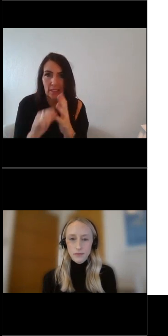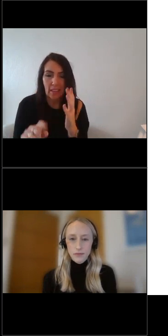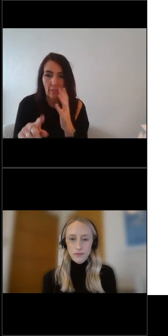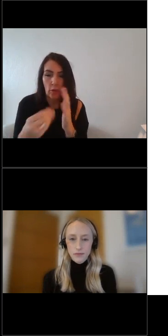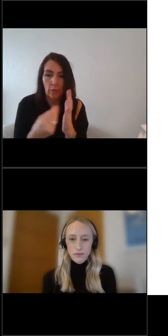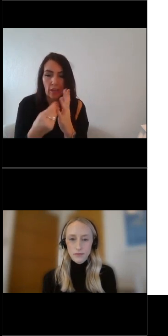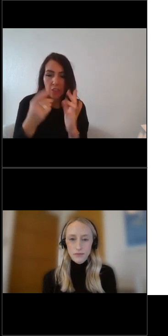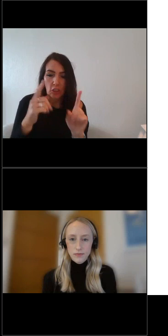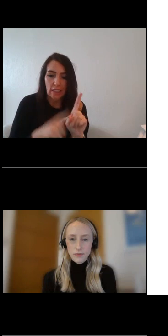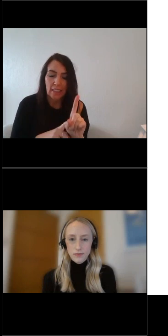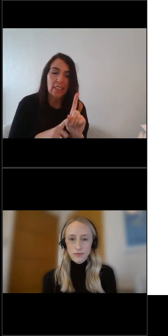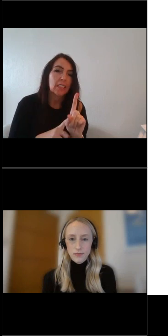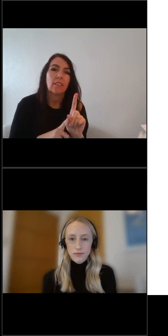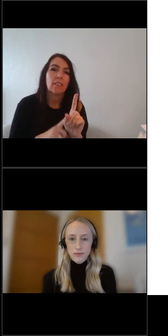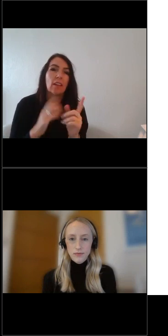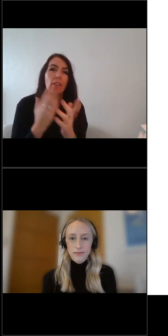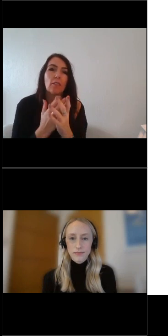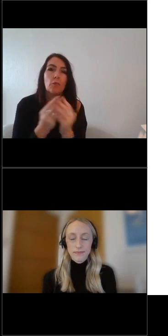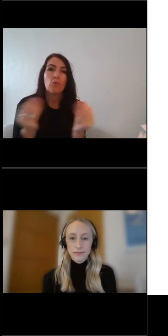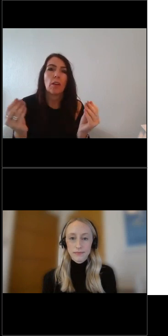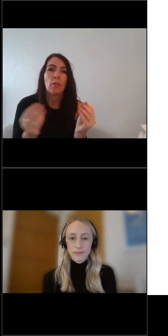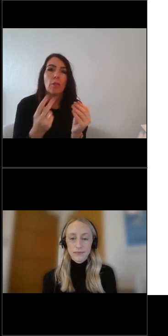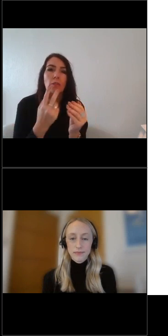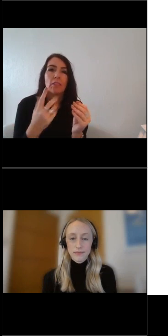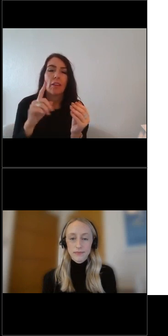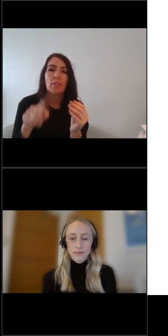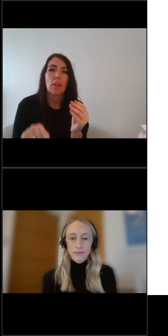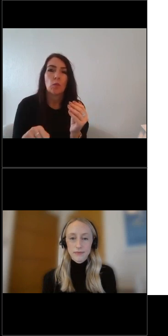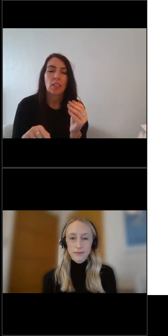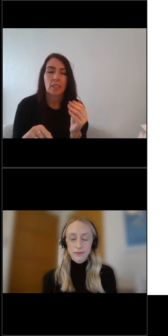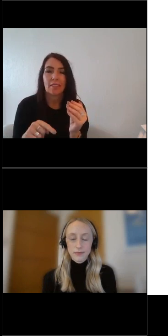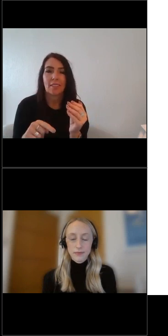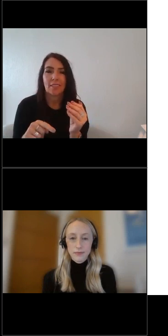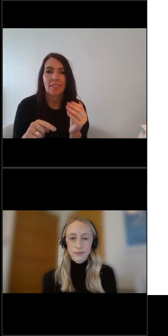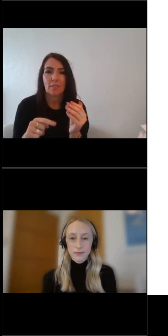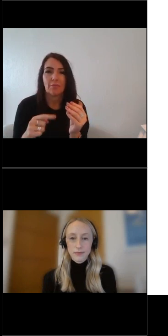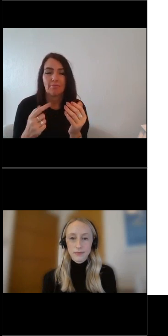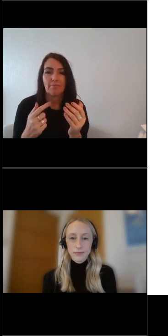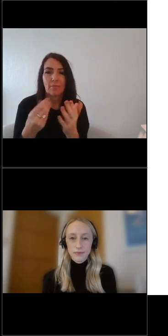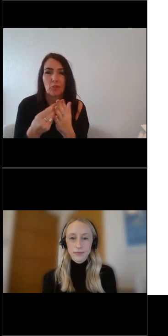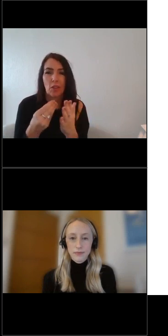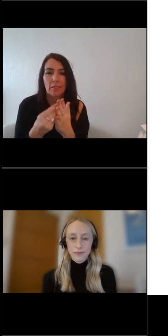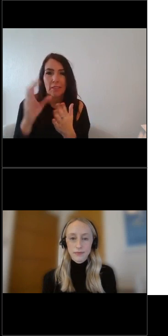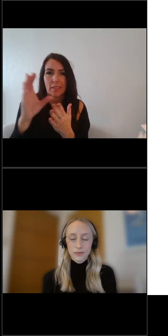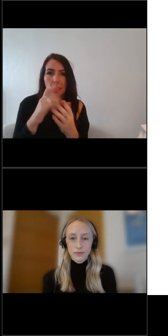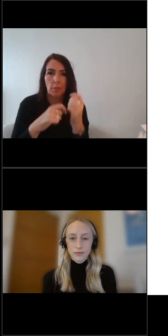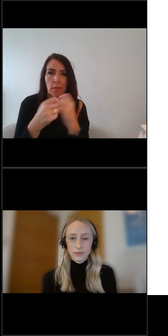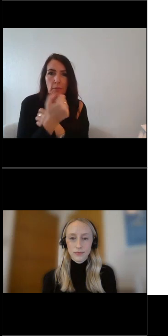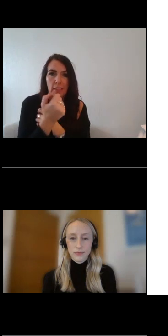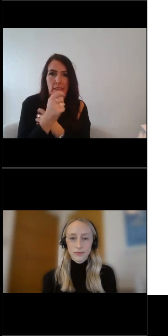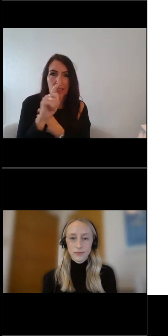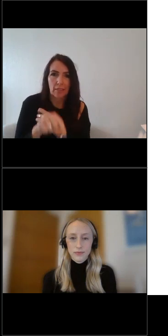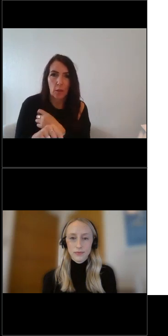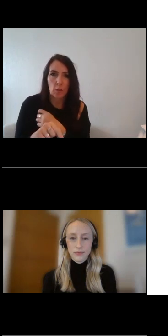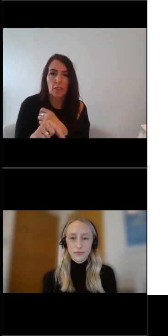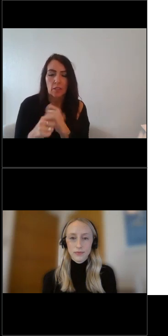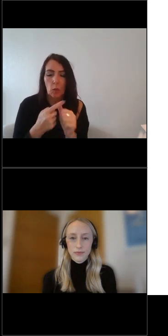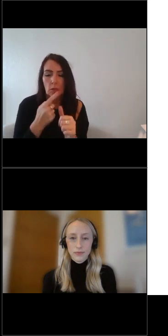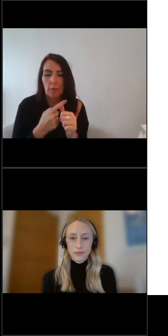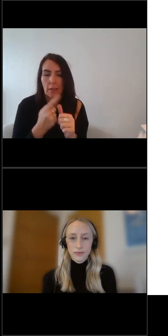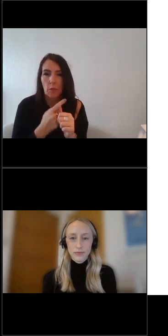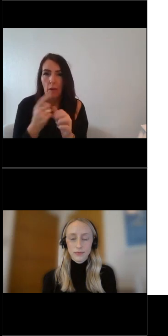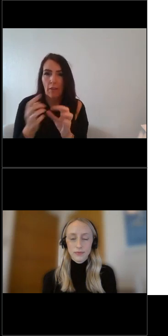year. So if you do run out of £25,000 grants, that then becomes 16,000 by default. So there is a